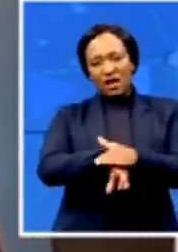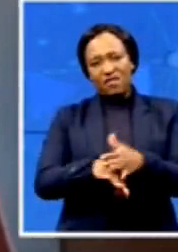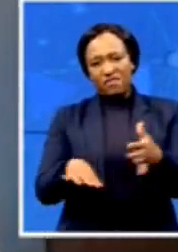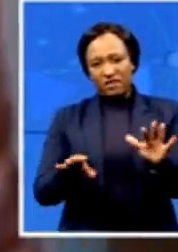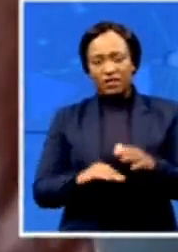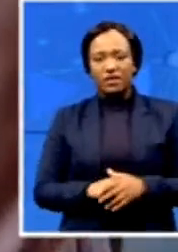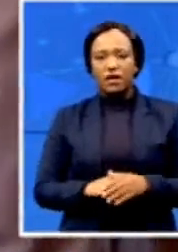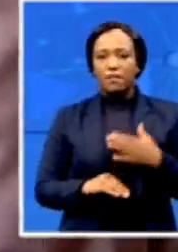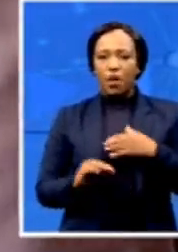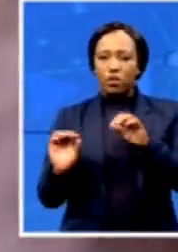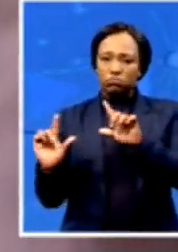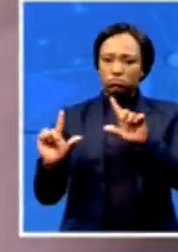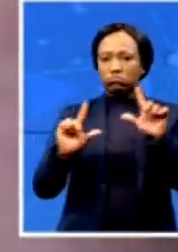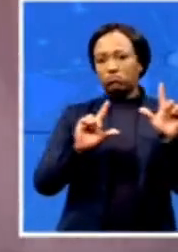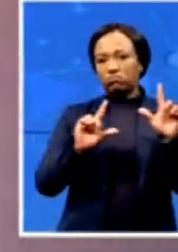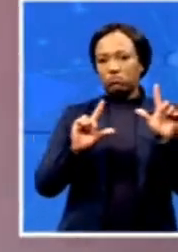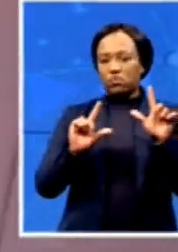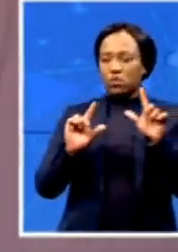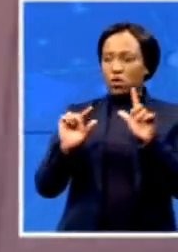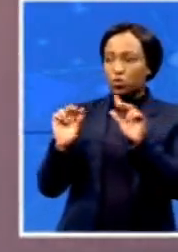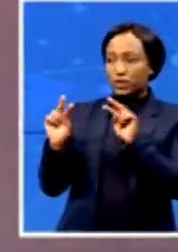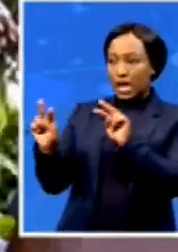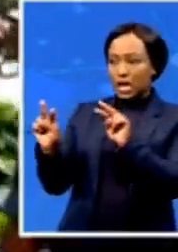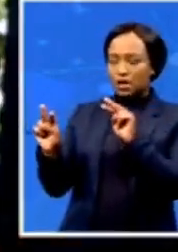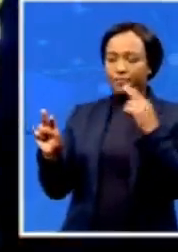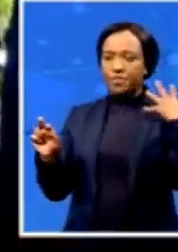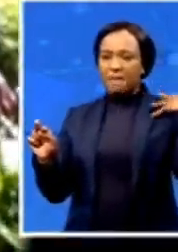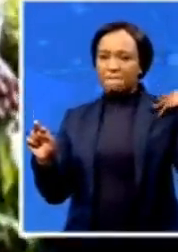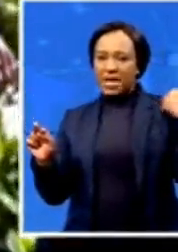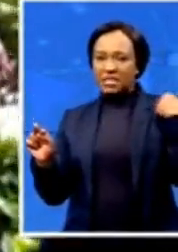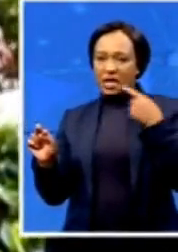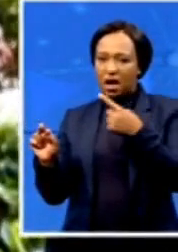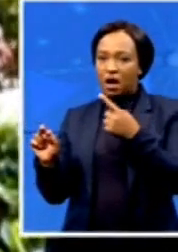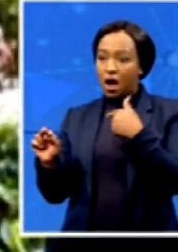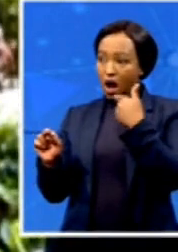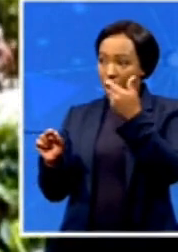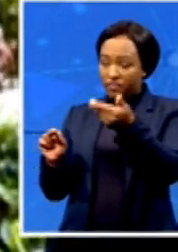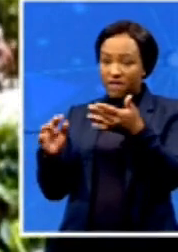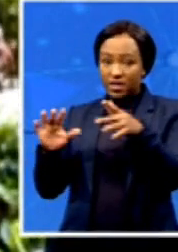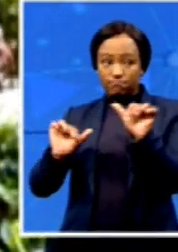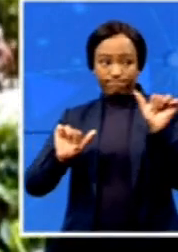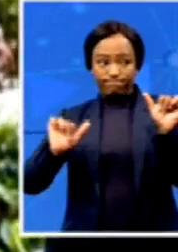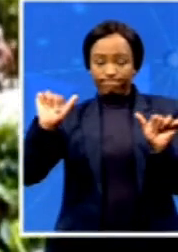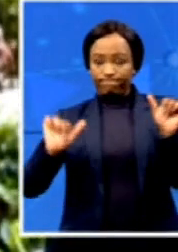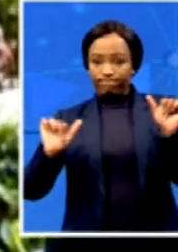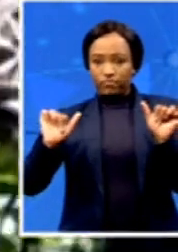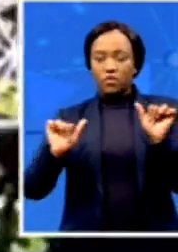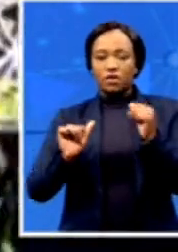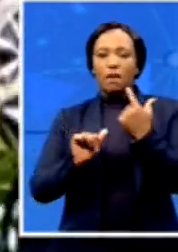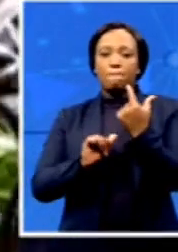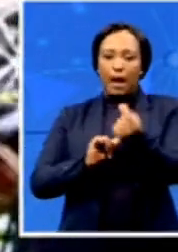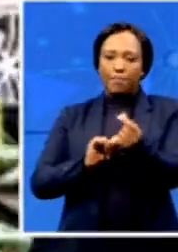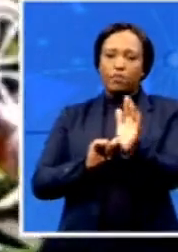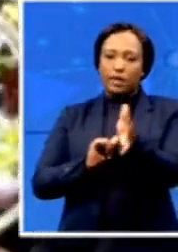can see the minister. They're about to leave after assessing the impacts of the damage in the